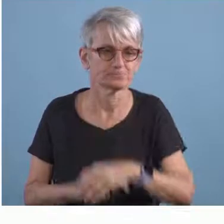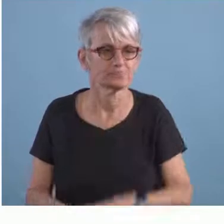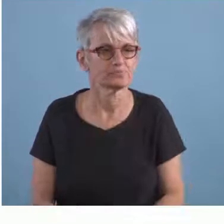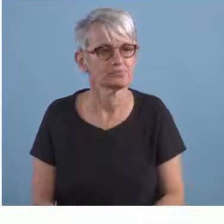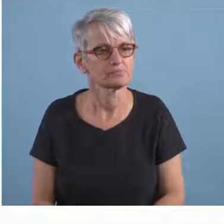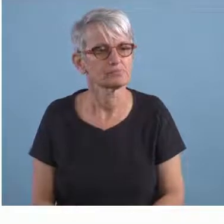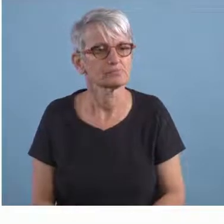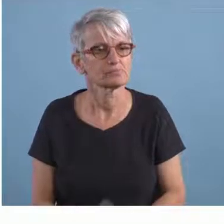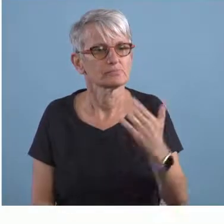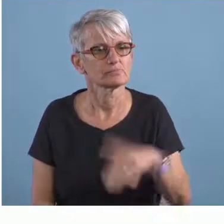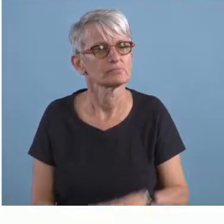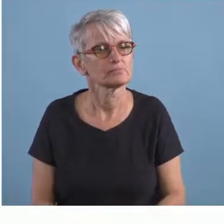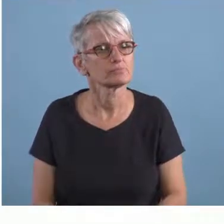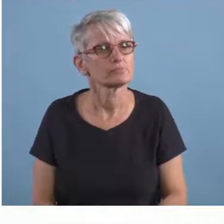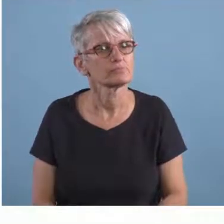Next slide.